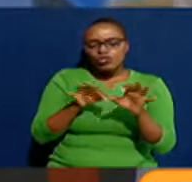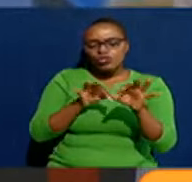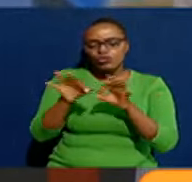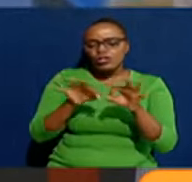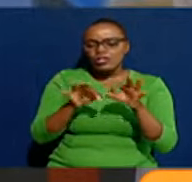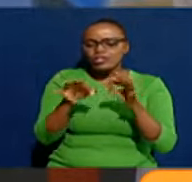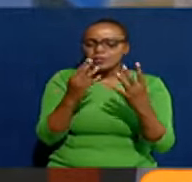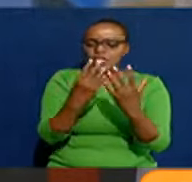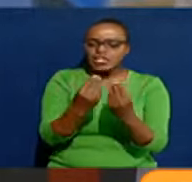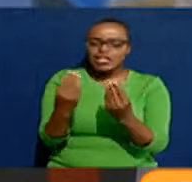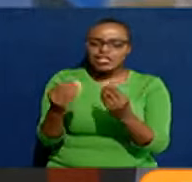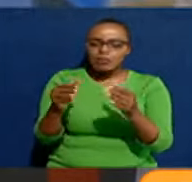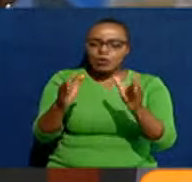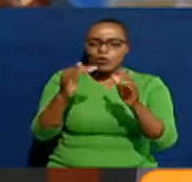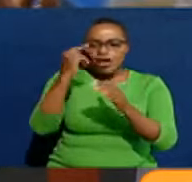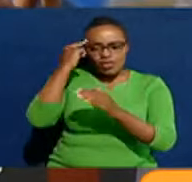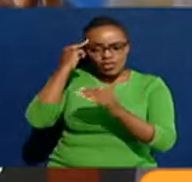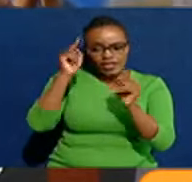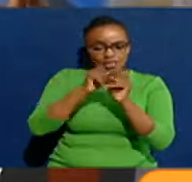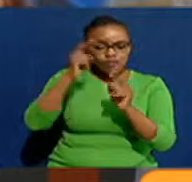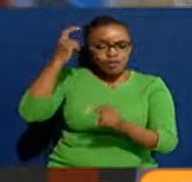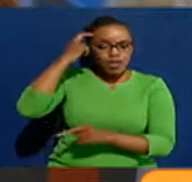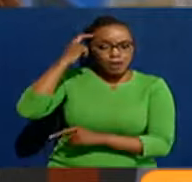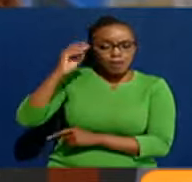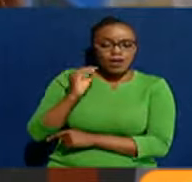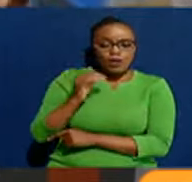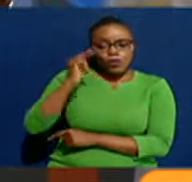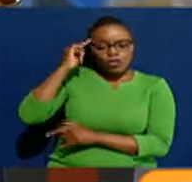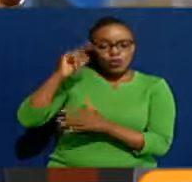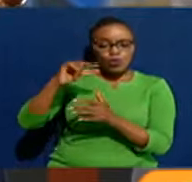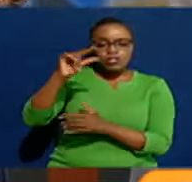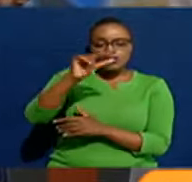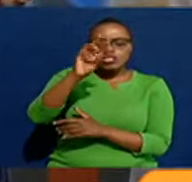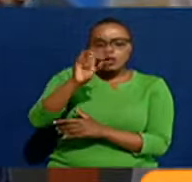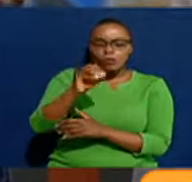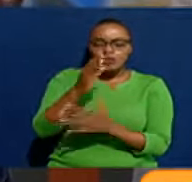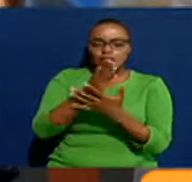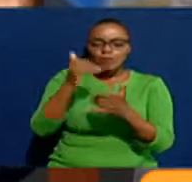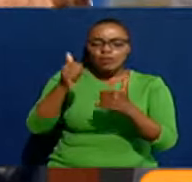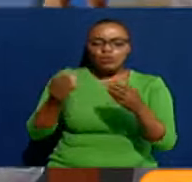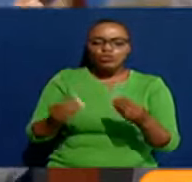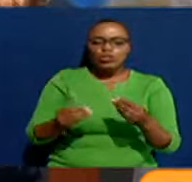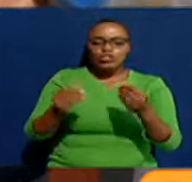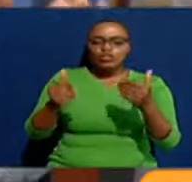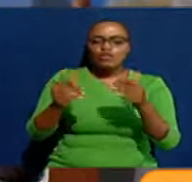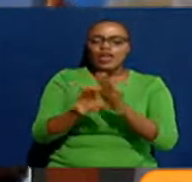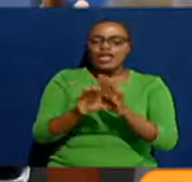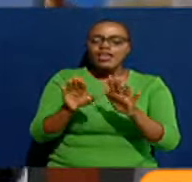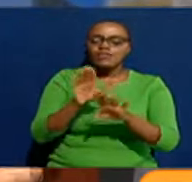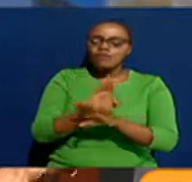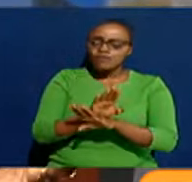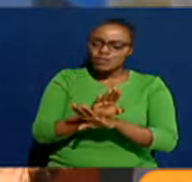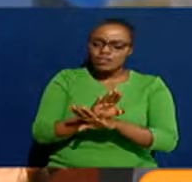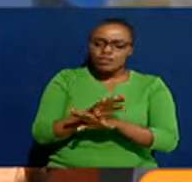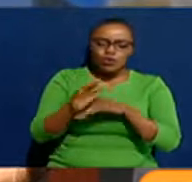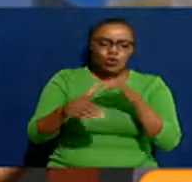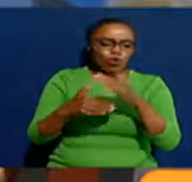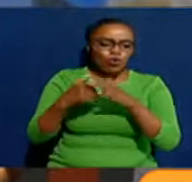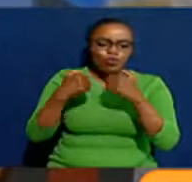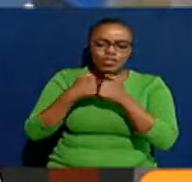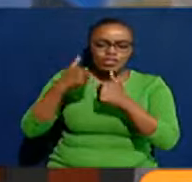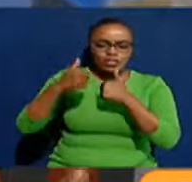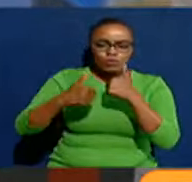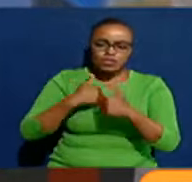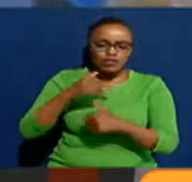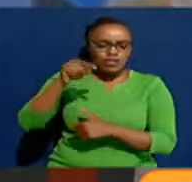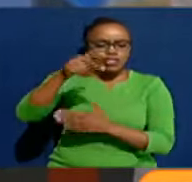GMO. I think in our mind, we are thinking GMO is this thing that will solve every challenge that we have. That